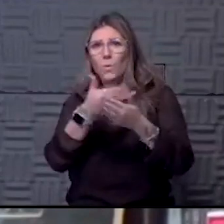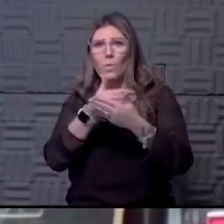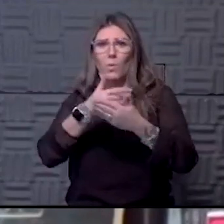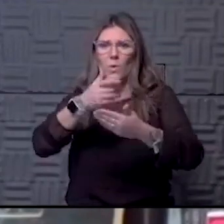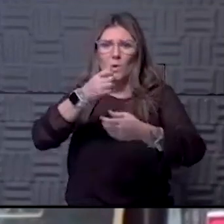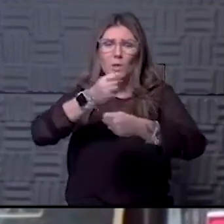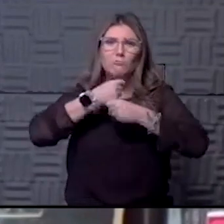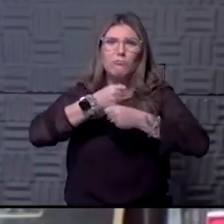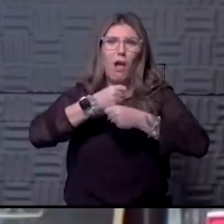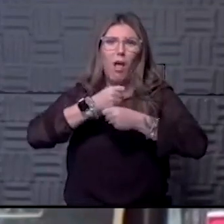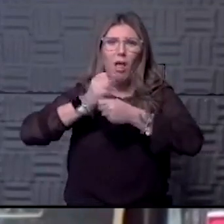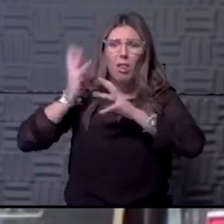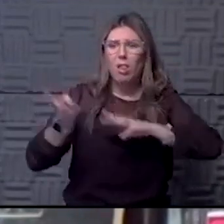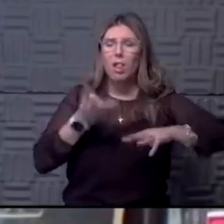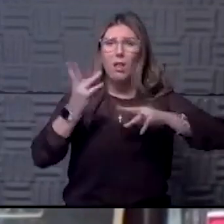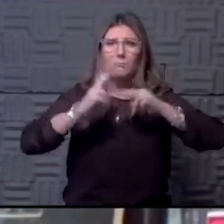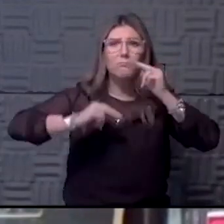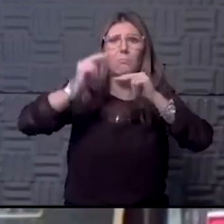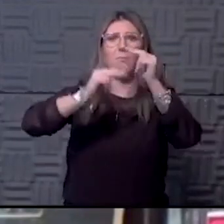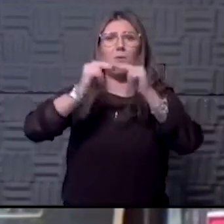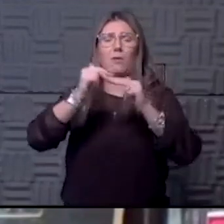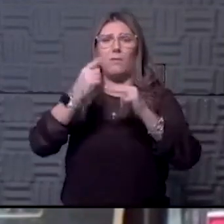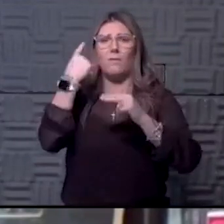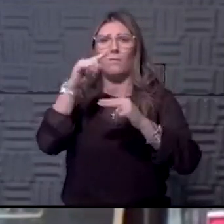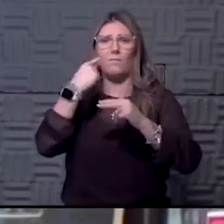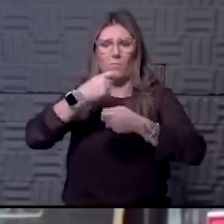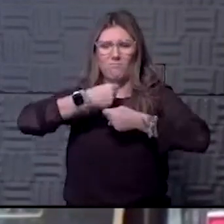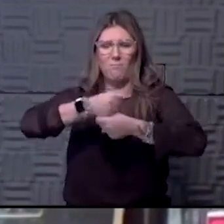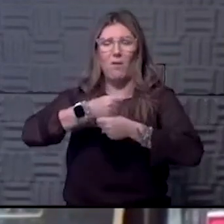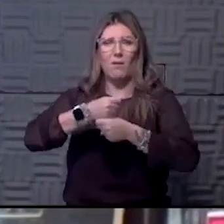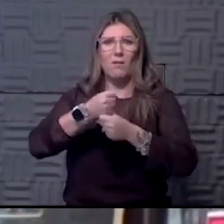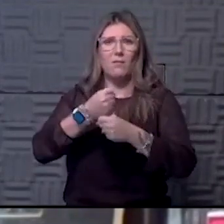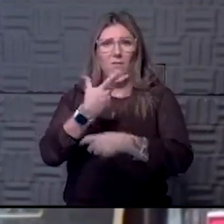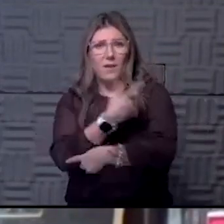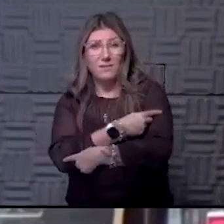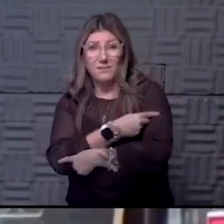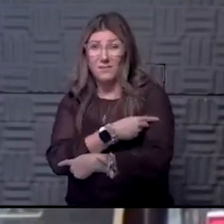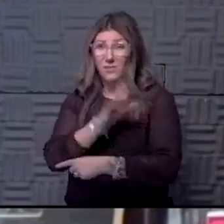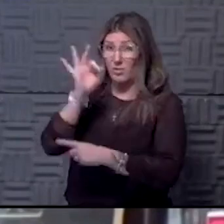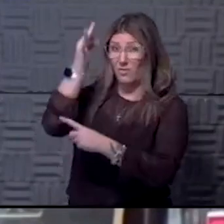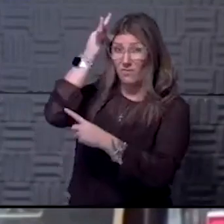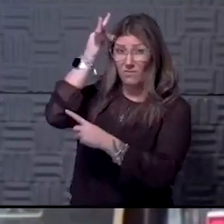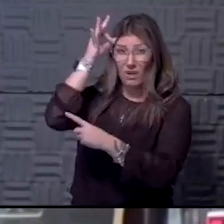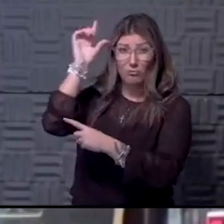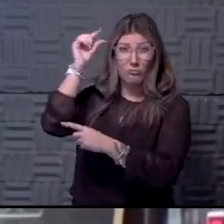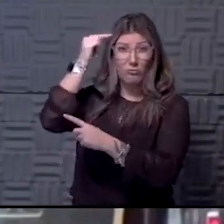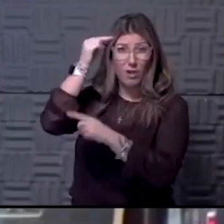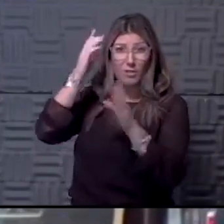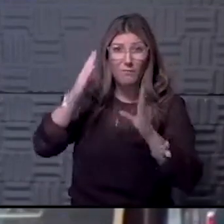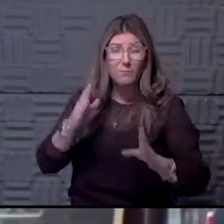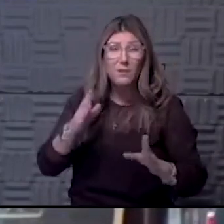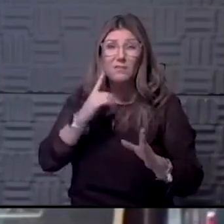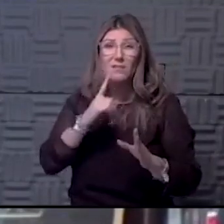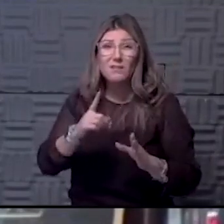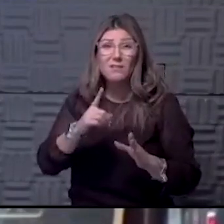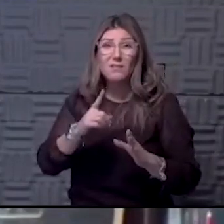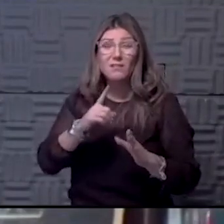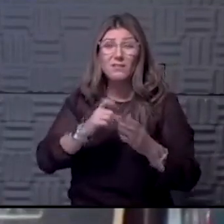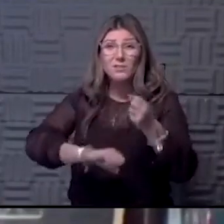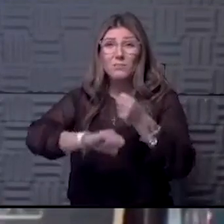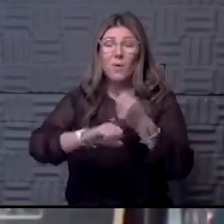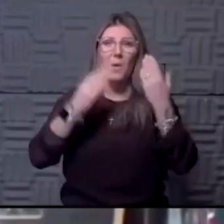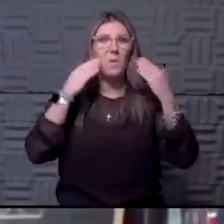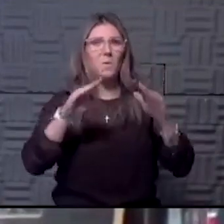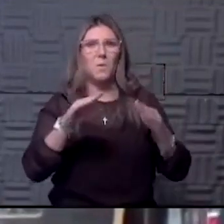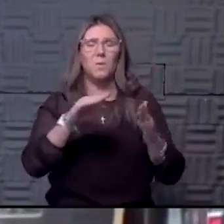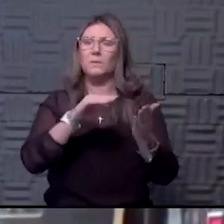manufacture vaccine. Is that something the federal government should support? Senator, I did not know what Dr. Hahn had said